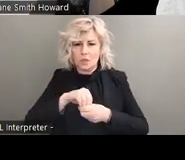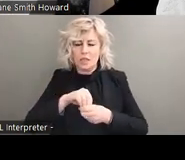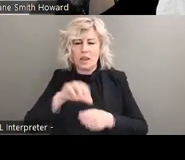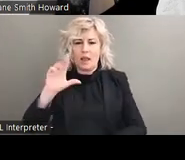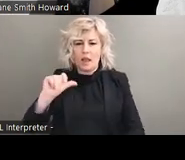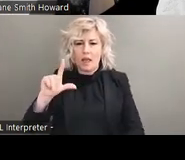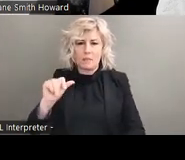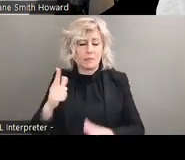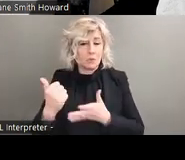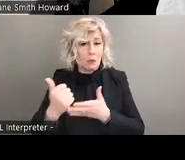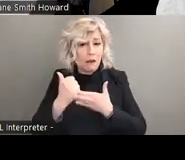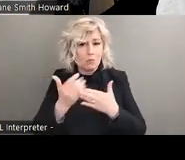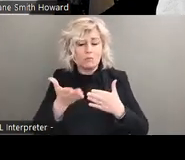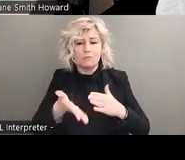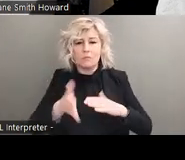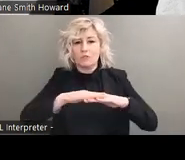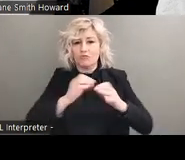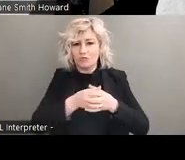about helping to increase